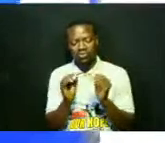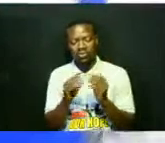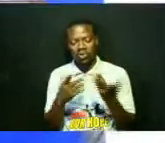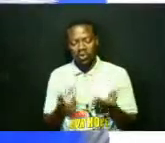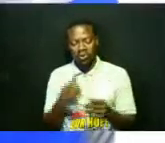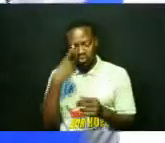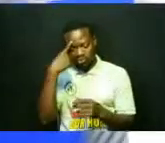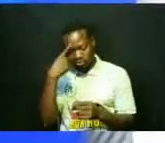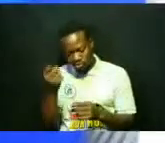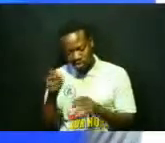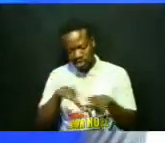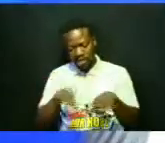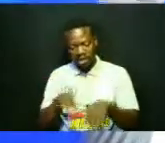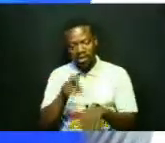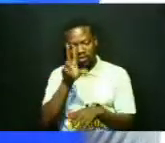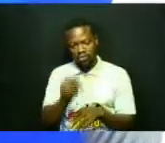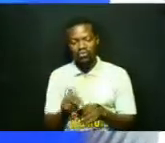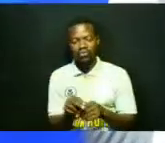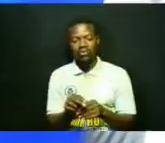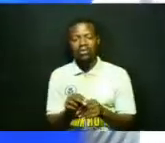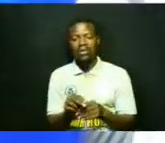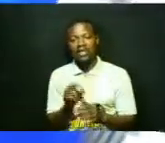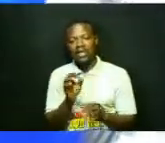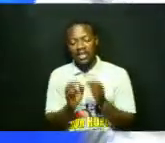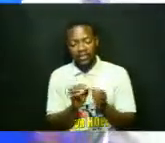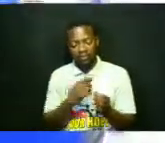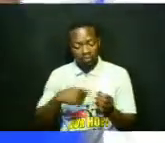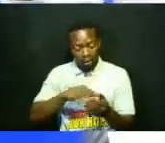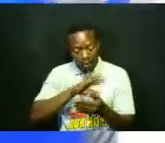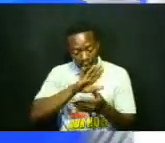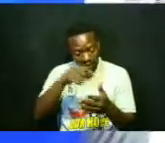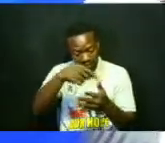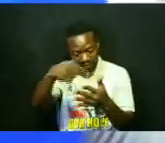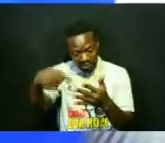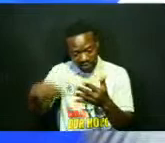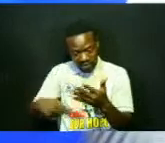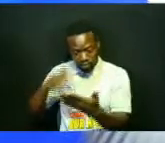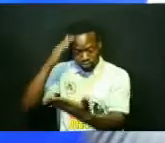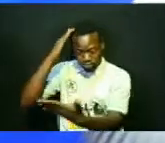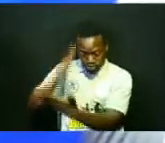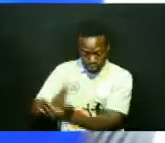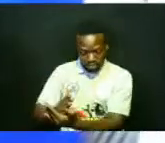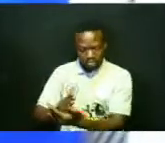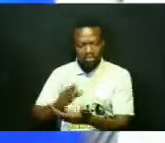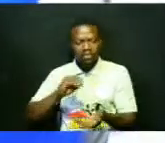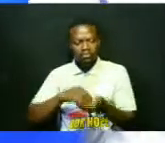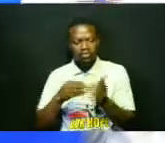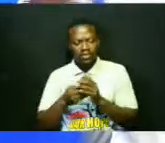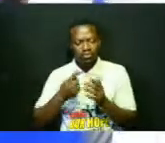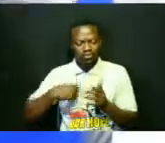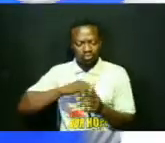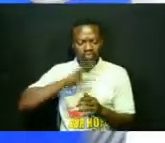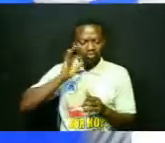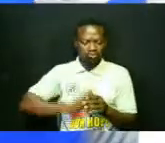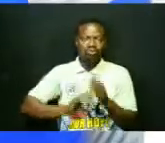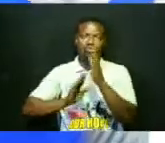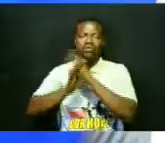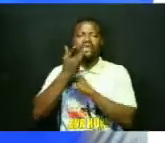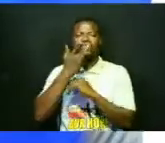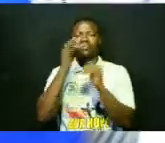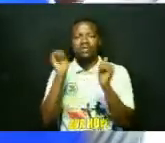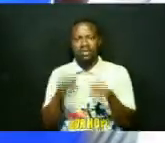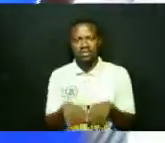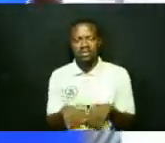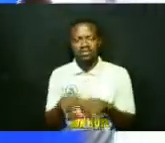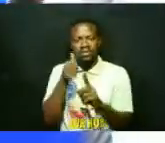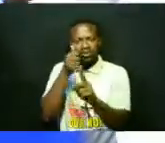wickedness. When we run away from all this, we can enjoy the favor of the Lord. Lift up